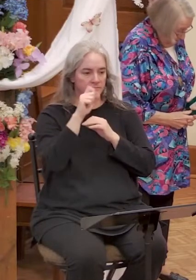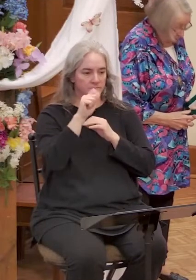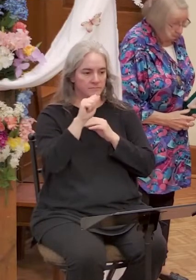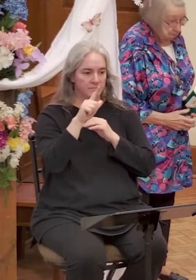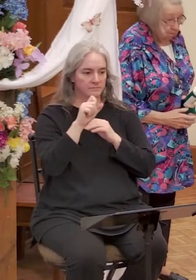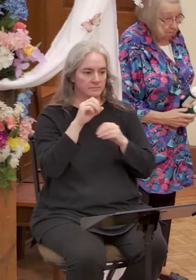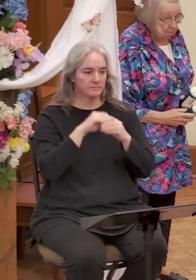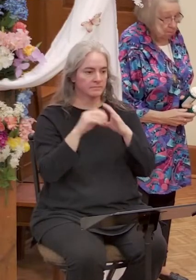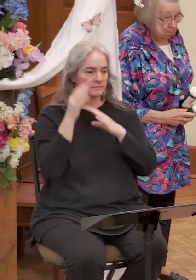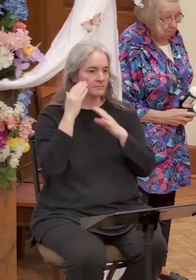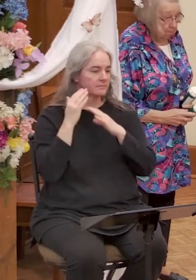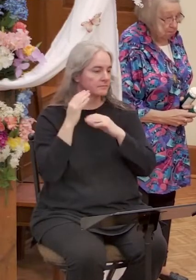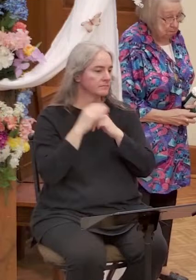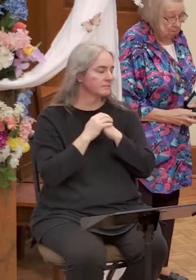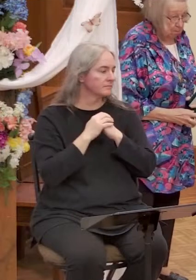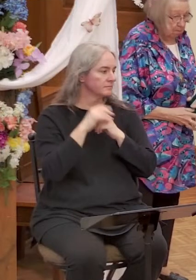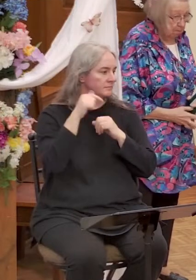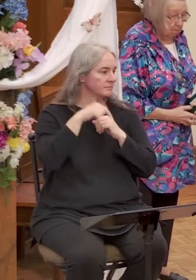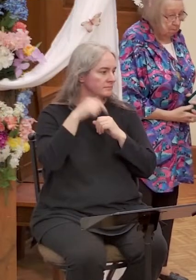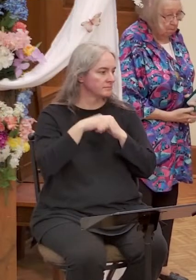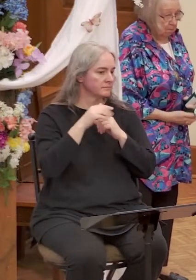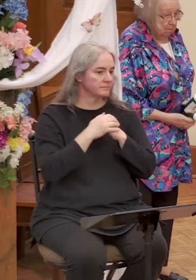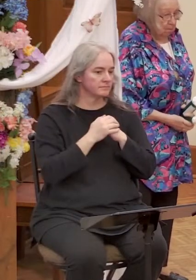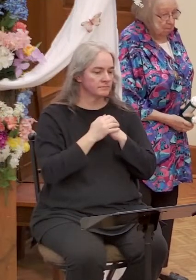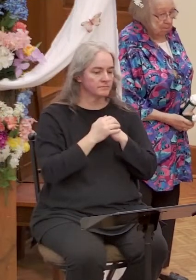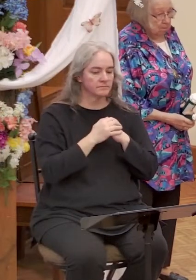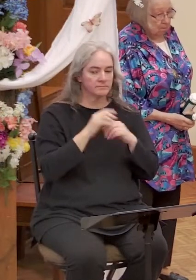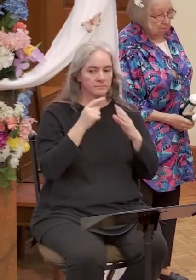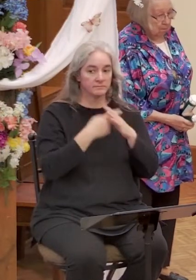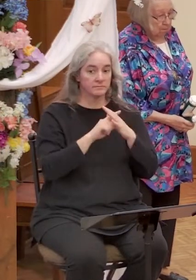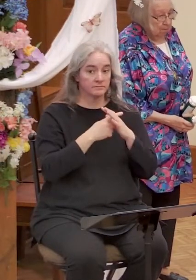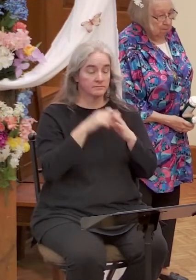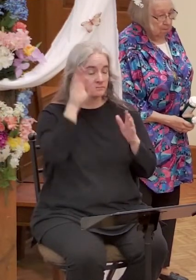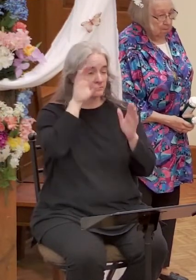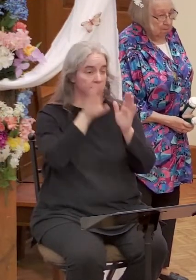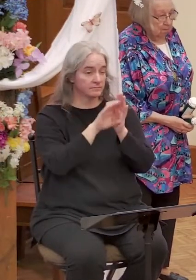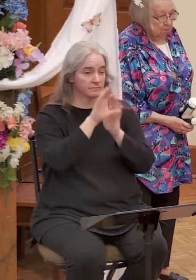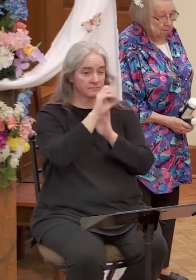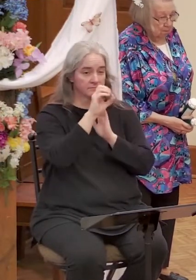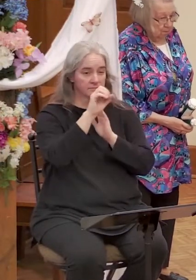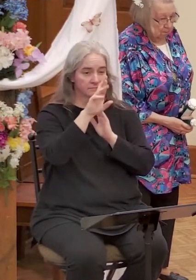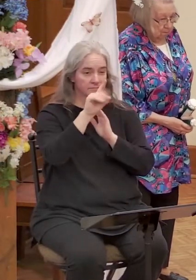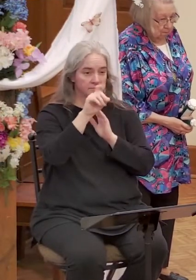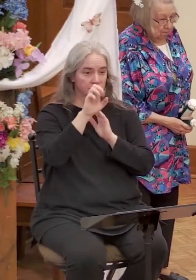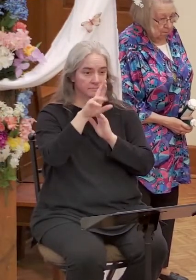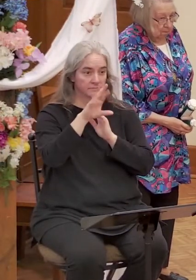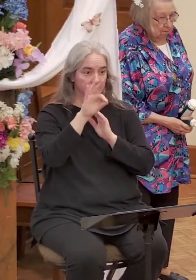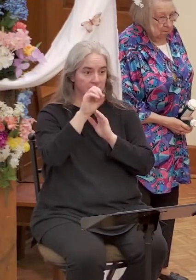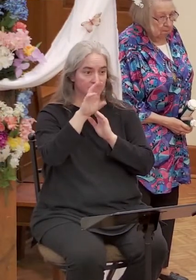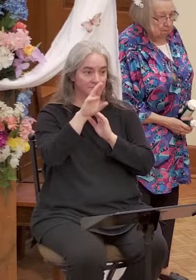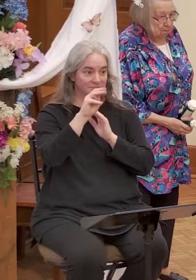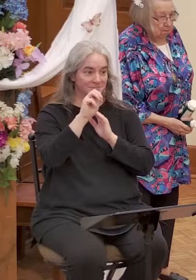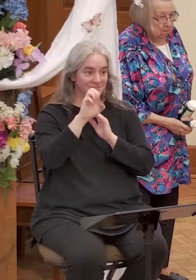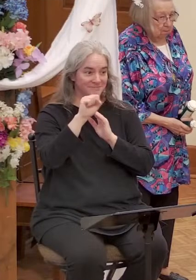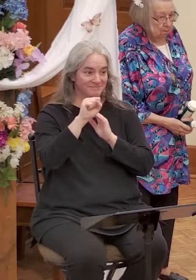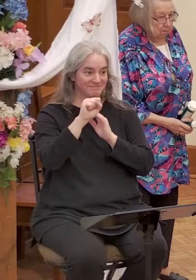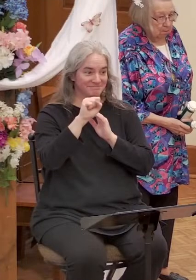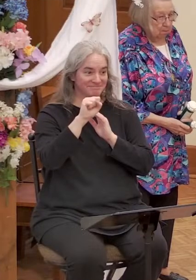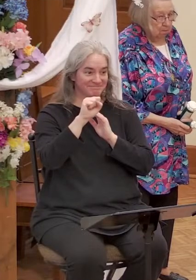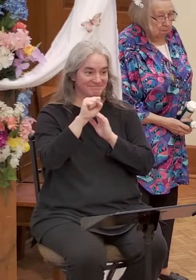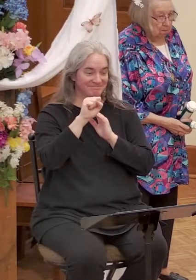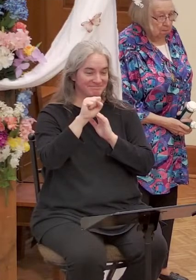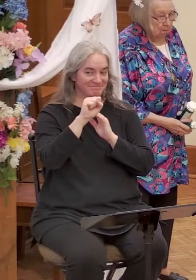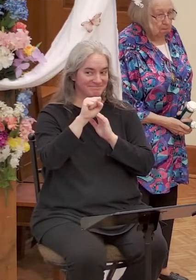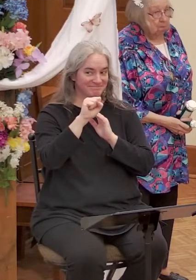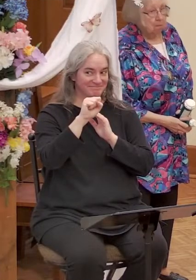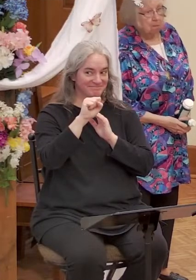able to order with cards. But to start out, there are pictures and order forms downstairs. We'll get some